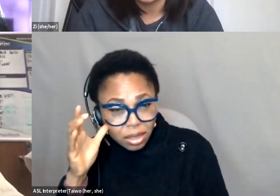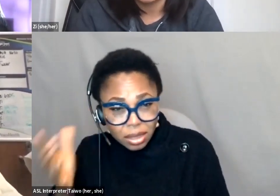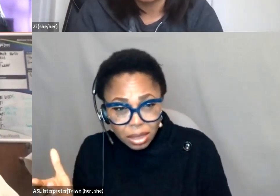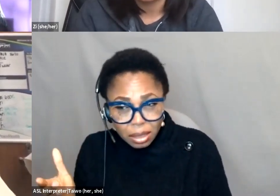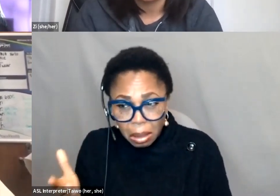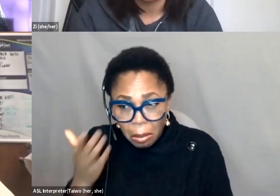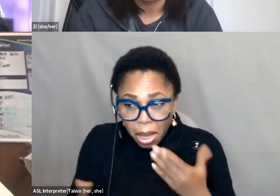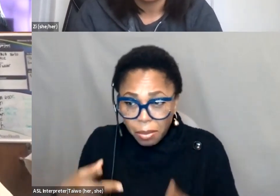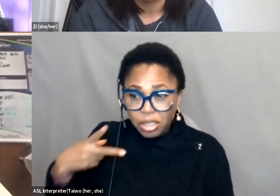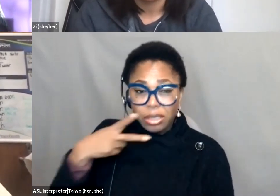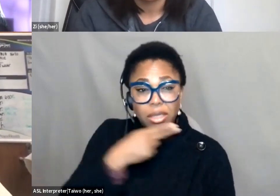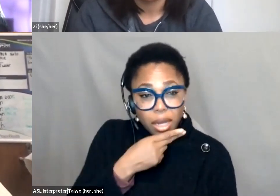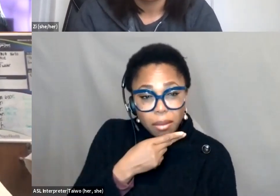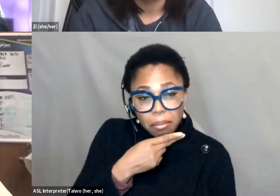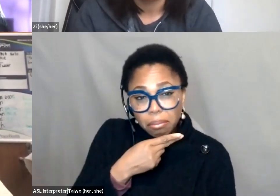should shut up?